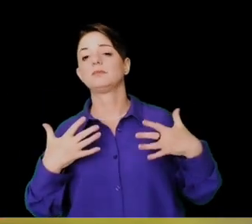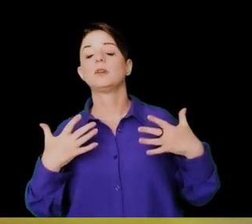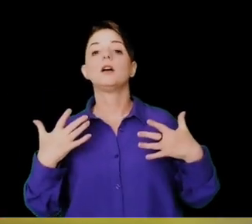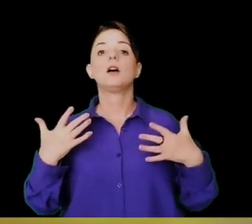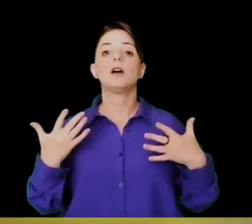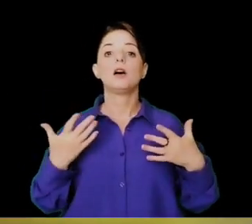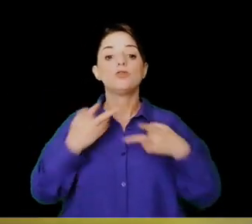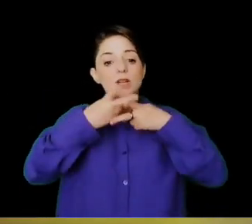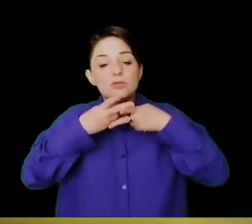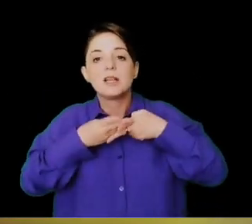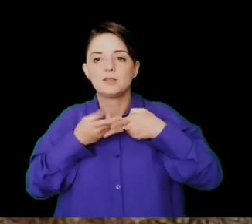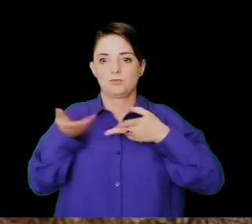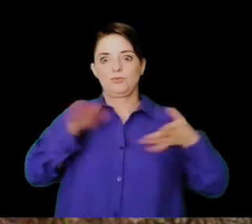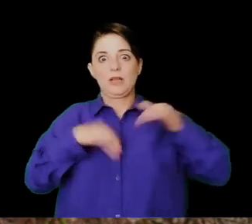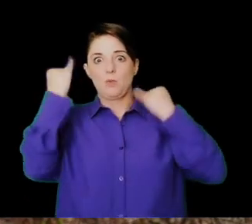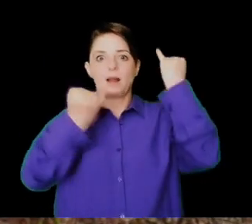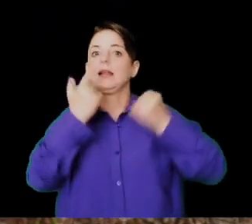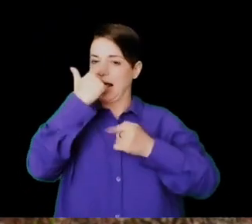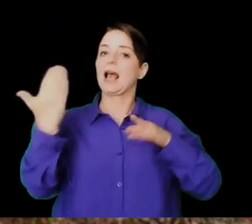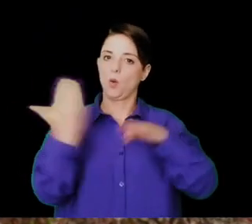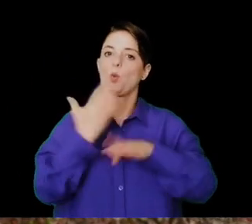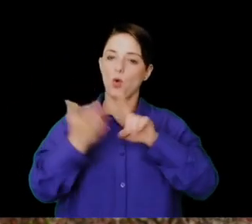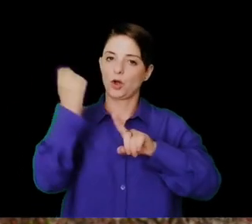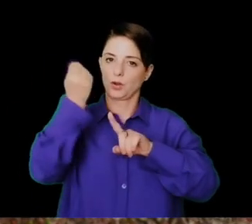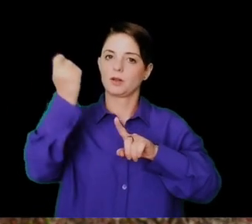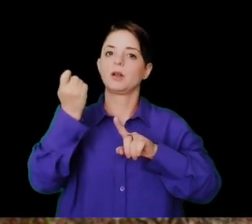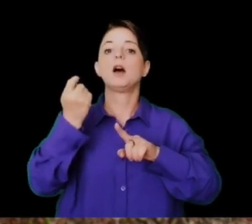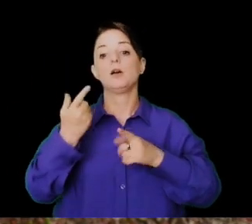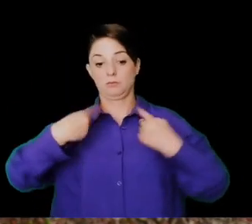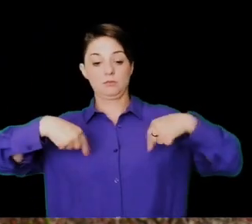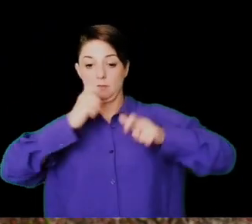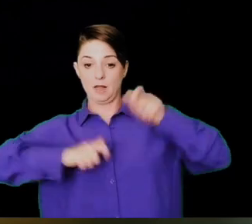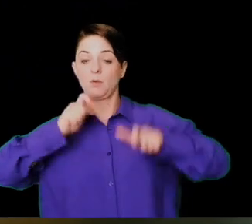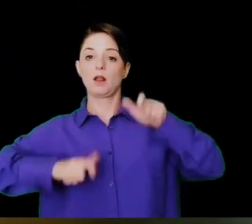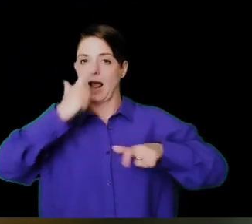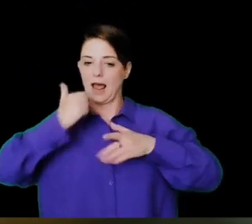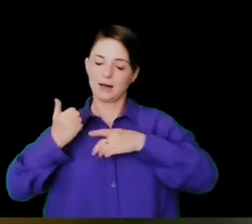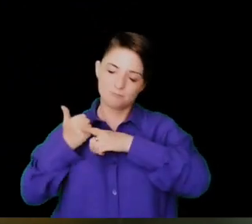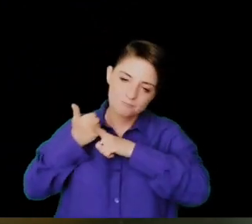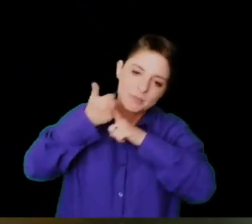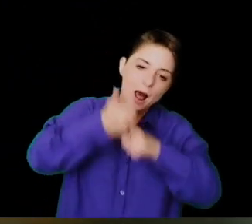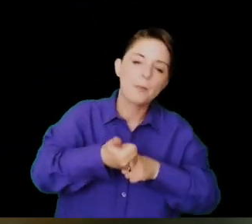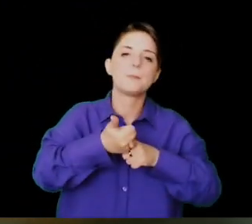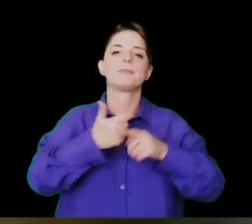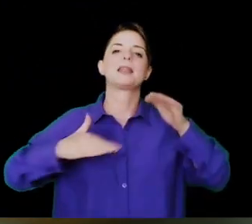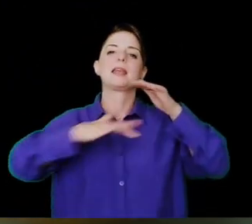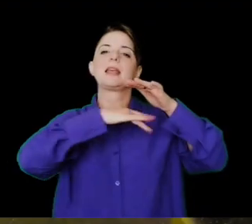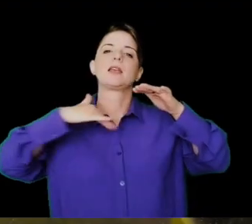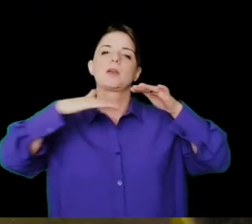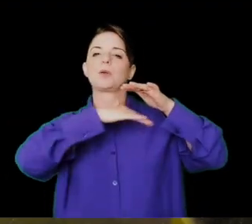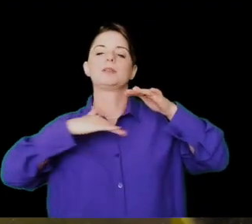It embodies the idea that restoration and rewilding can work, and we can actively help our precious